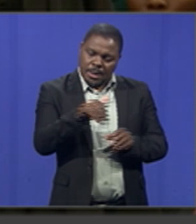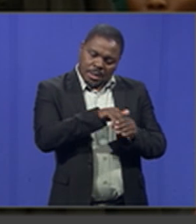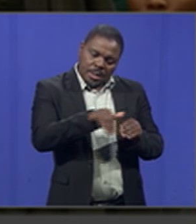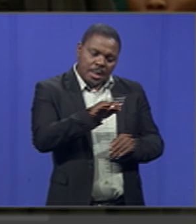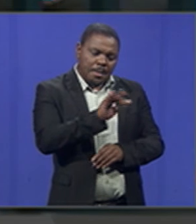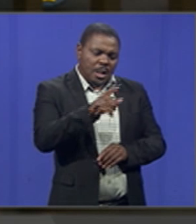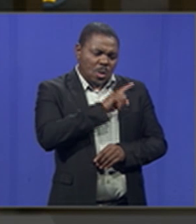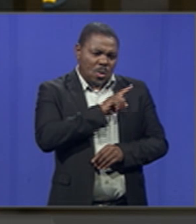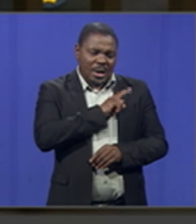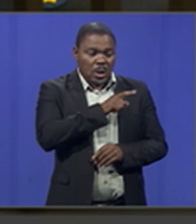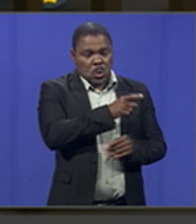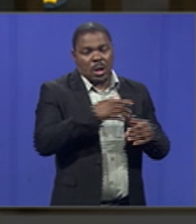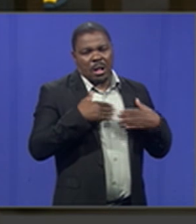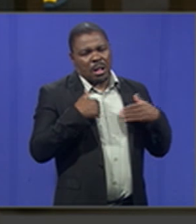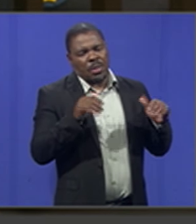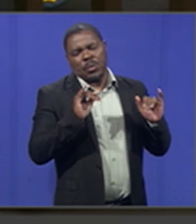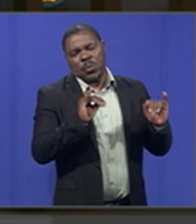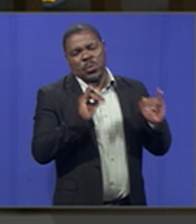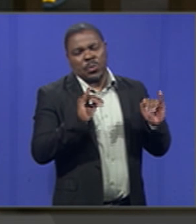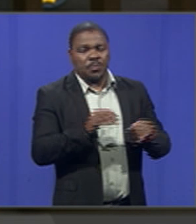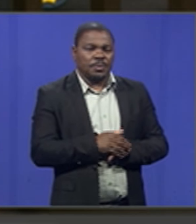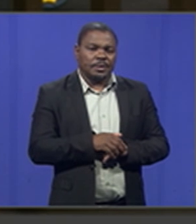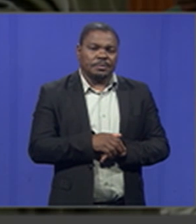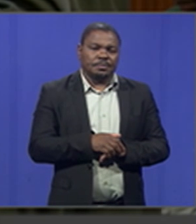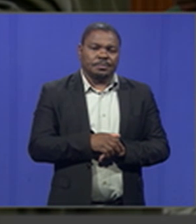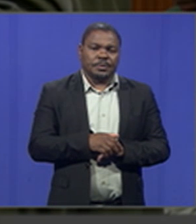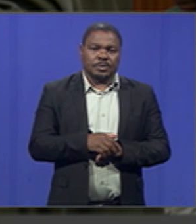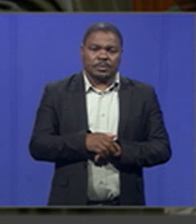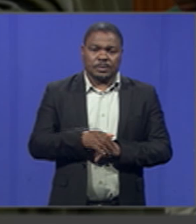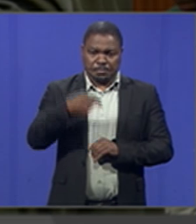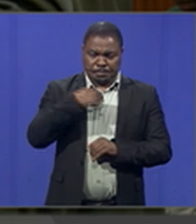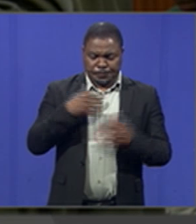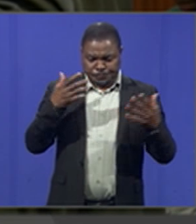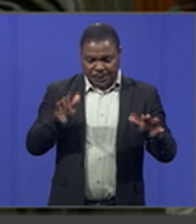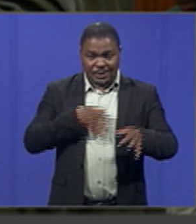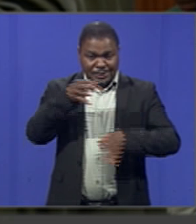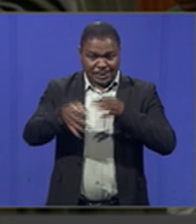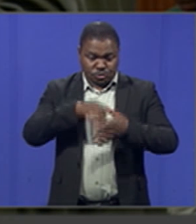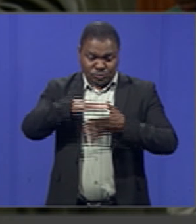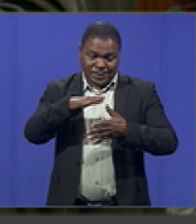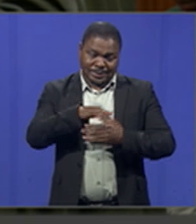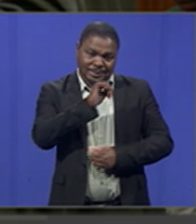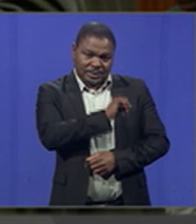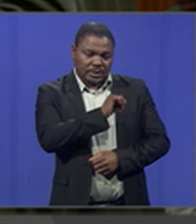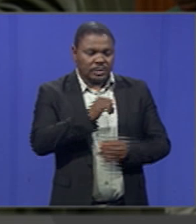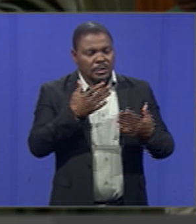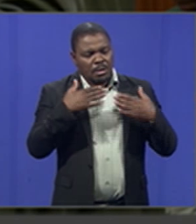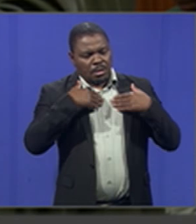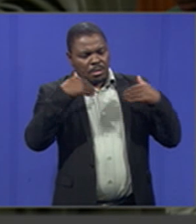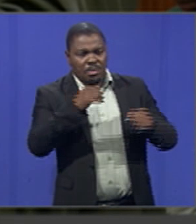ntlha bo masisi jwa itekanelo ya gagwe. For reasons which I've started with, which is his medical